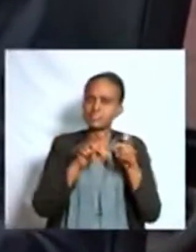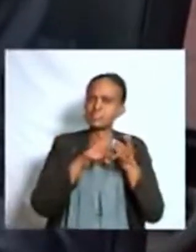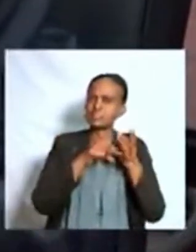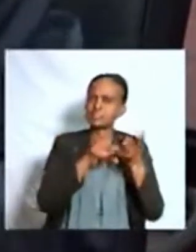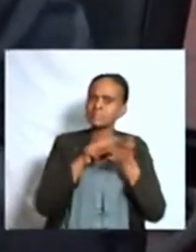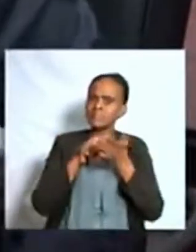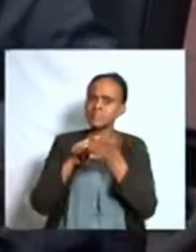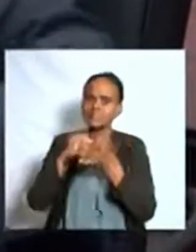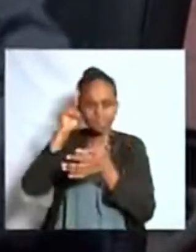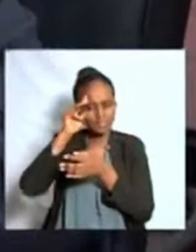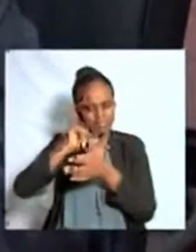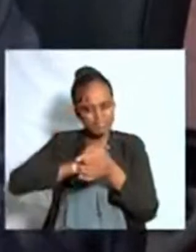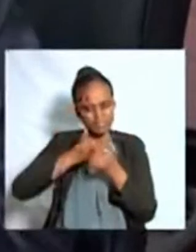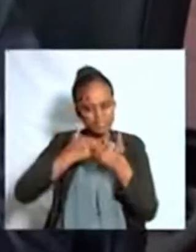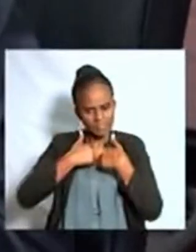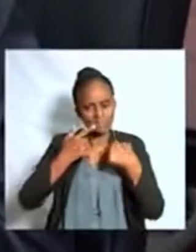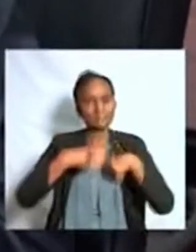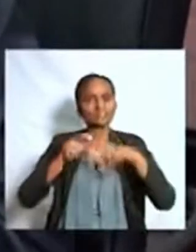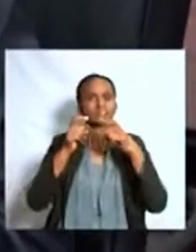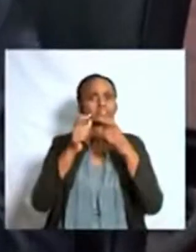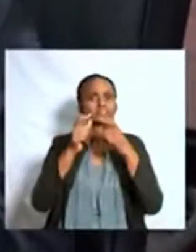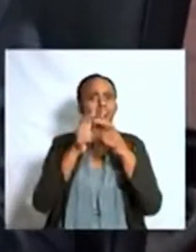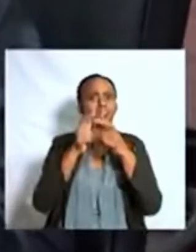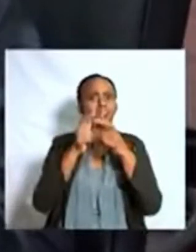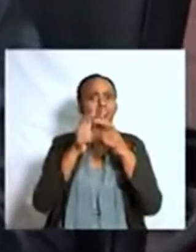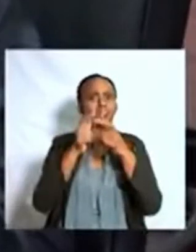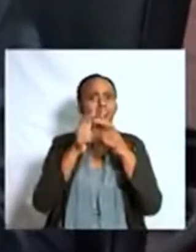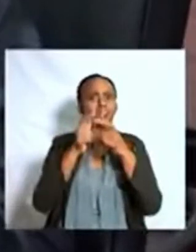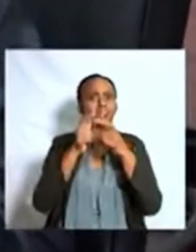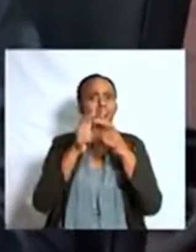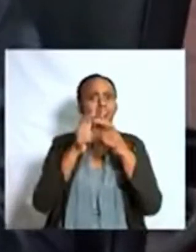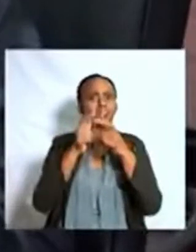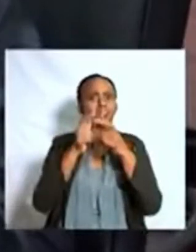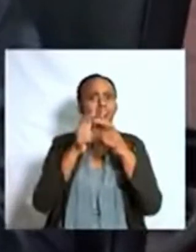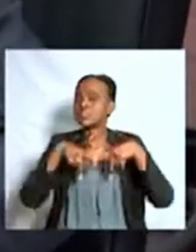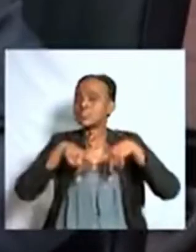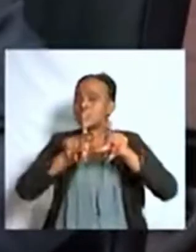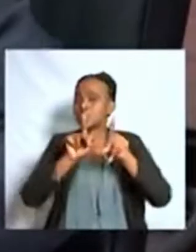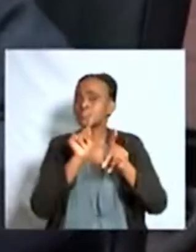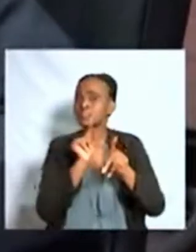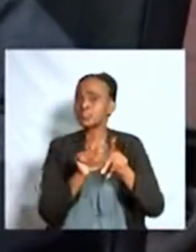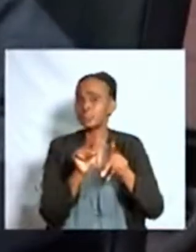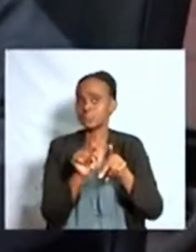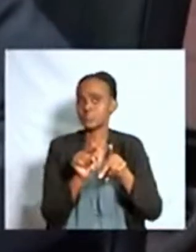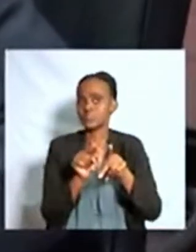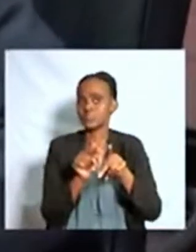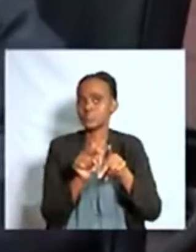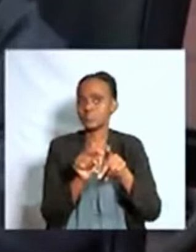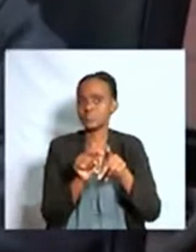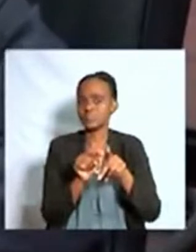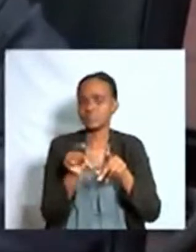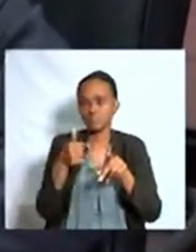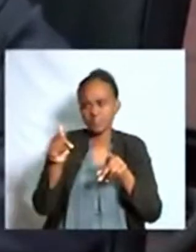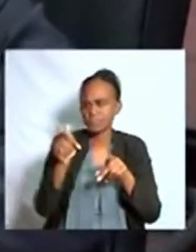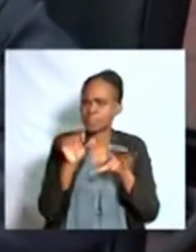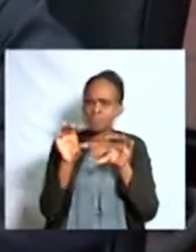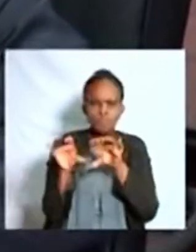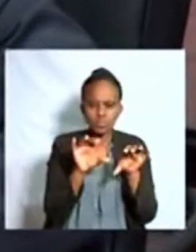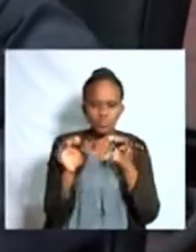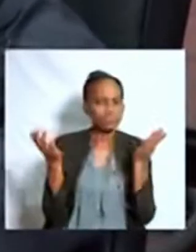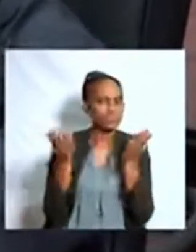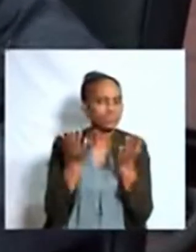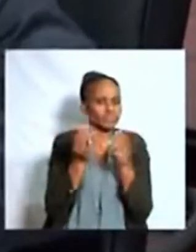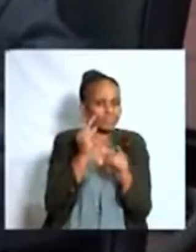ministry. We have a challenge here. We are seeking permission. They don't do that.